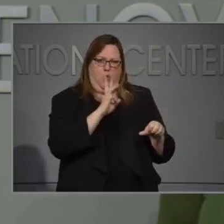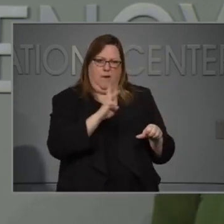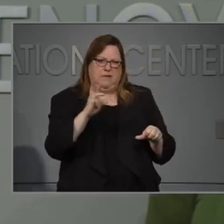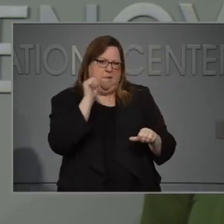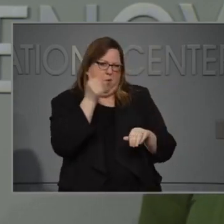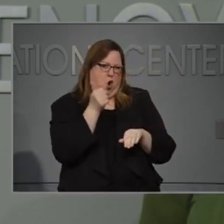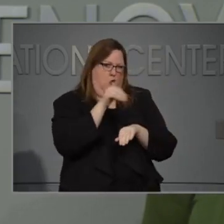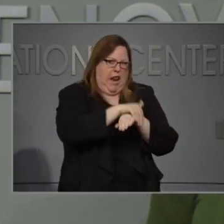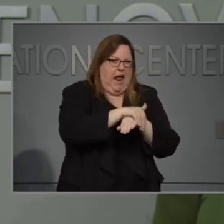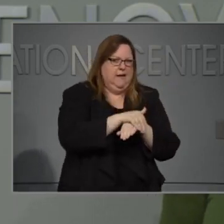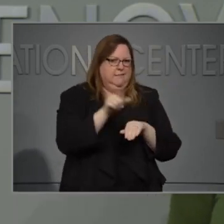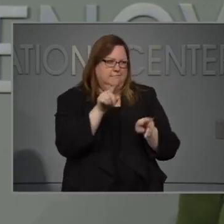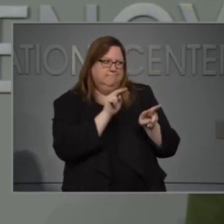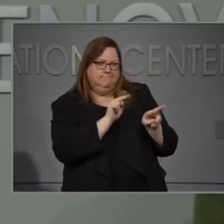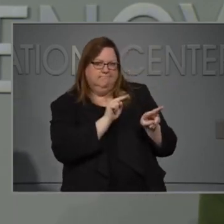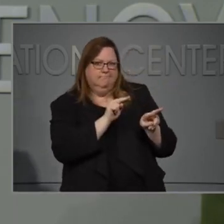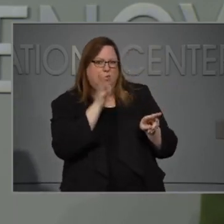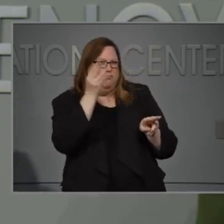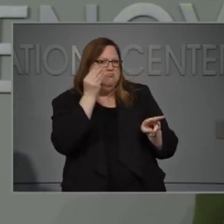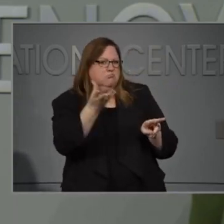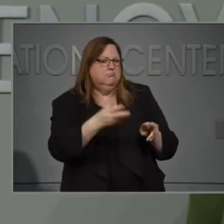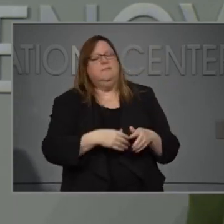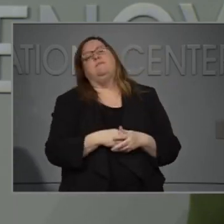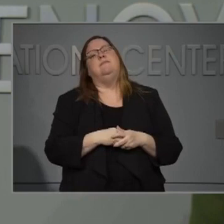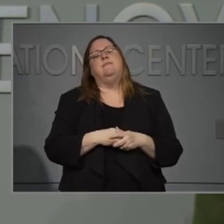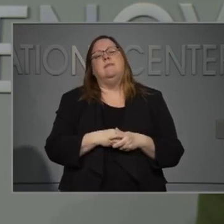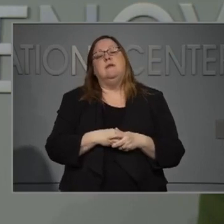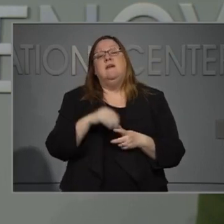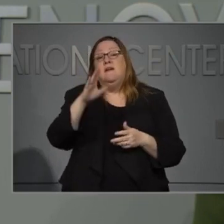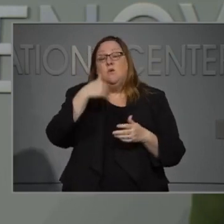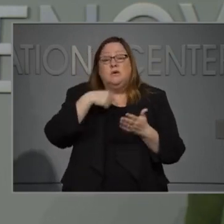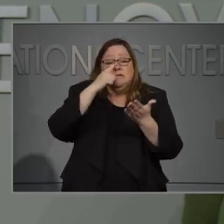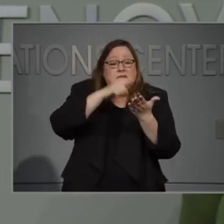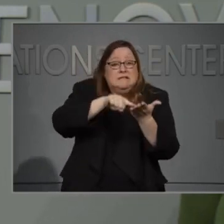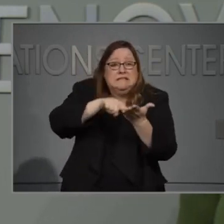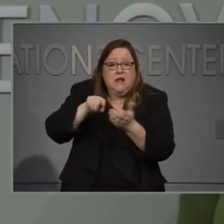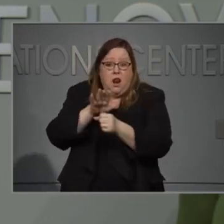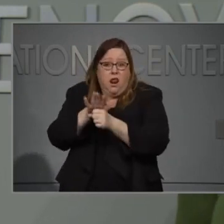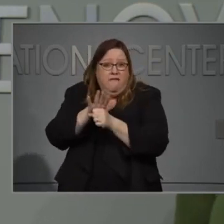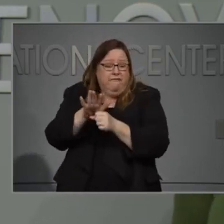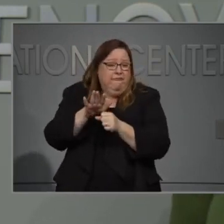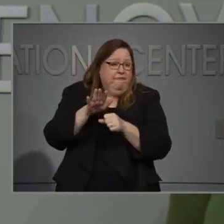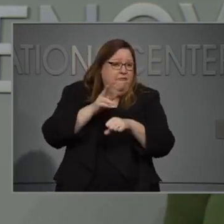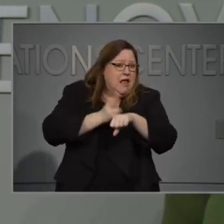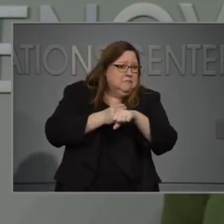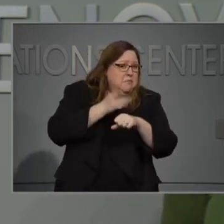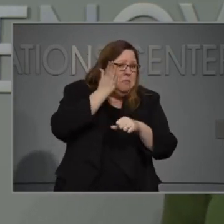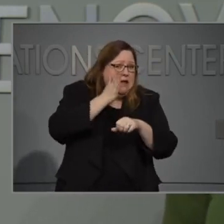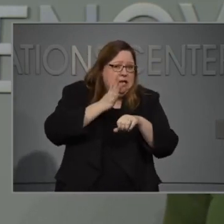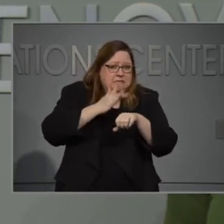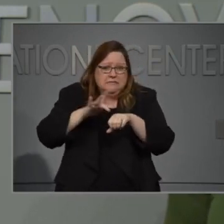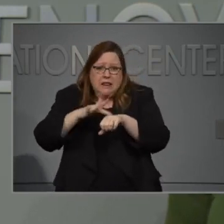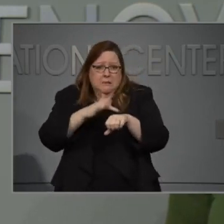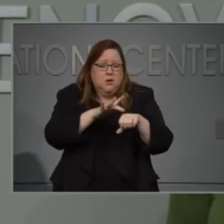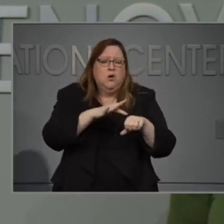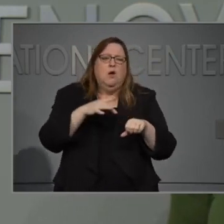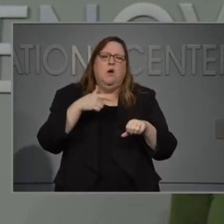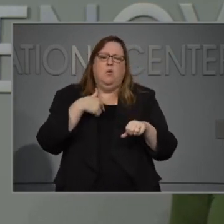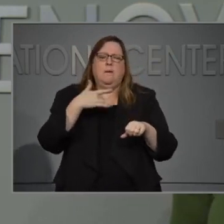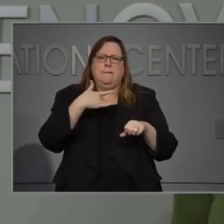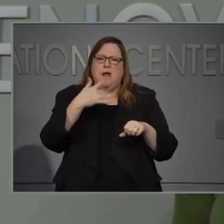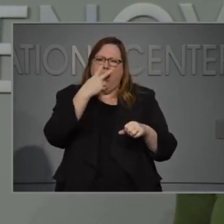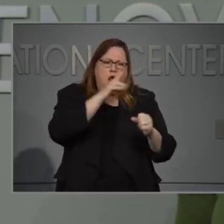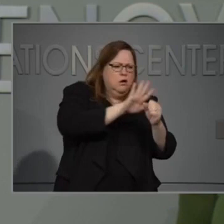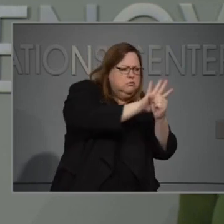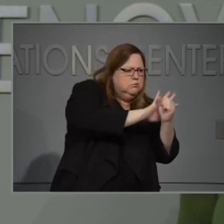look at ensuring that we have hospital capacity, we really do look at a regional picture, try to draw in hospitals